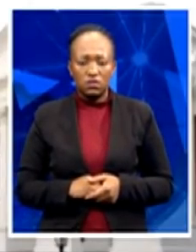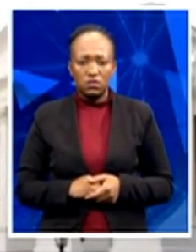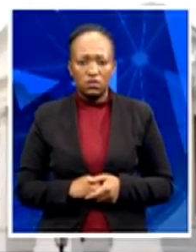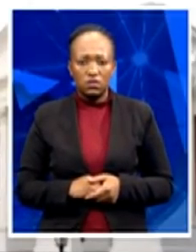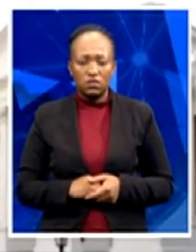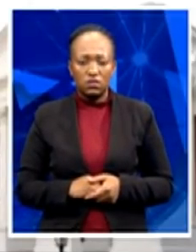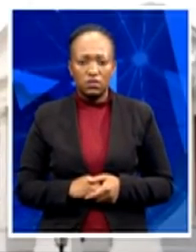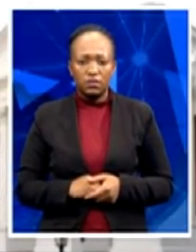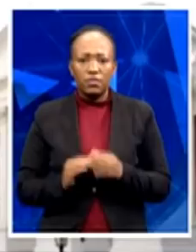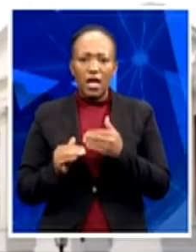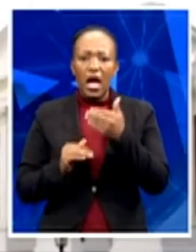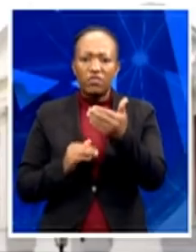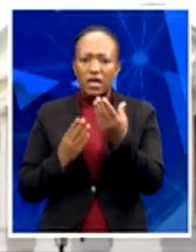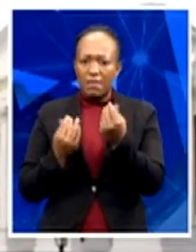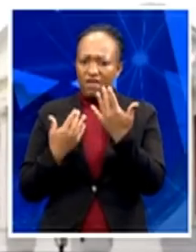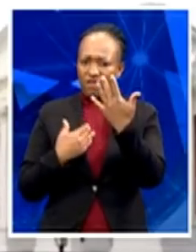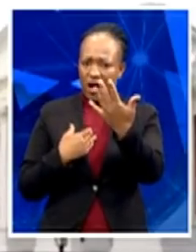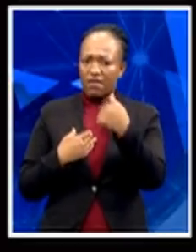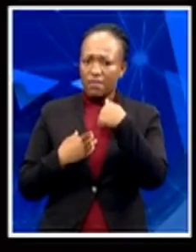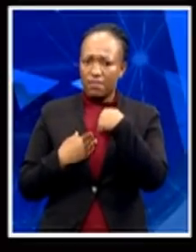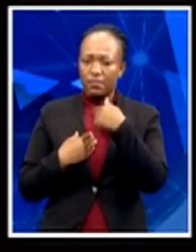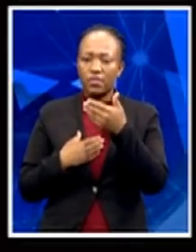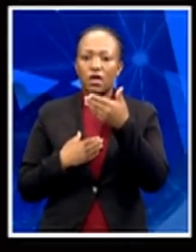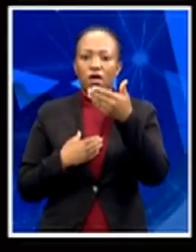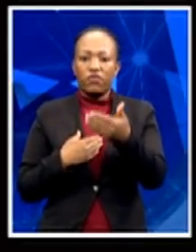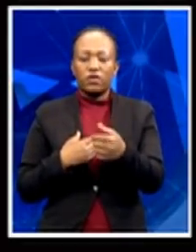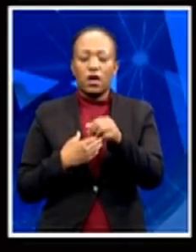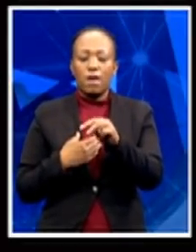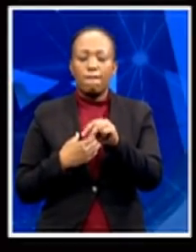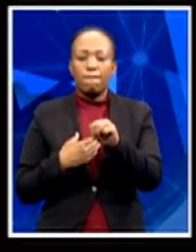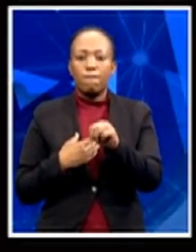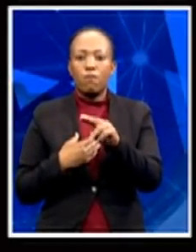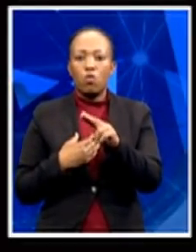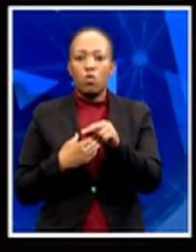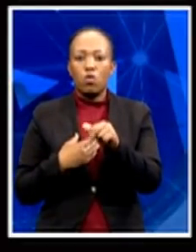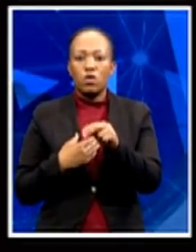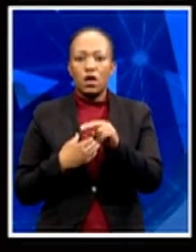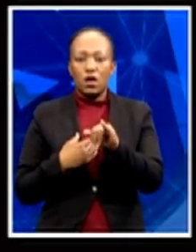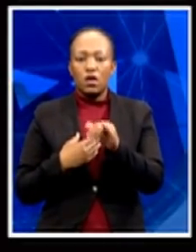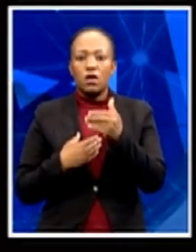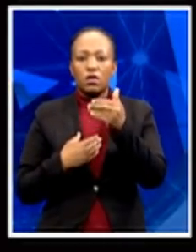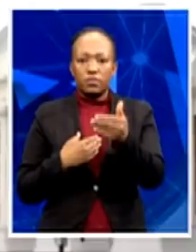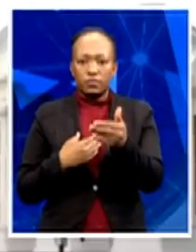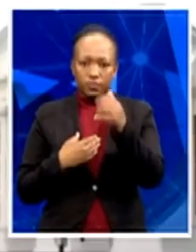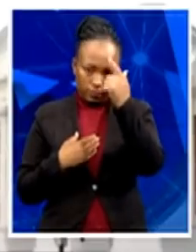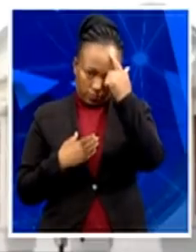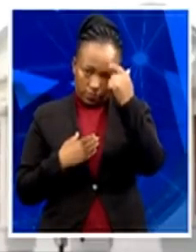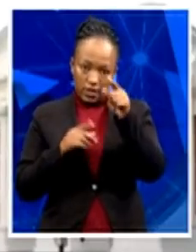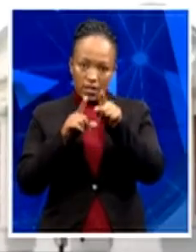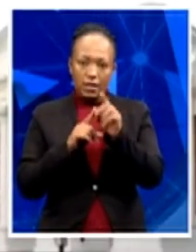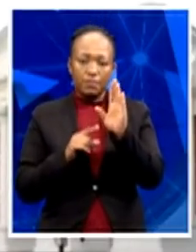No, you are after Munyai. Honorable Chira. Then Honorable Sokacha. Number 8, Honorable